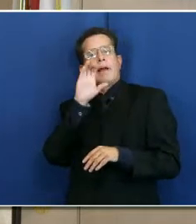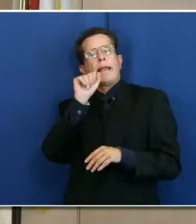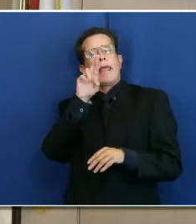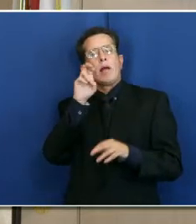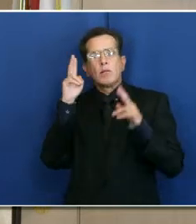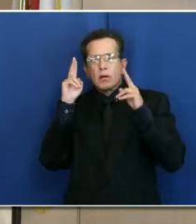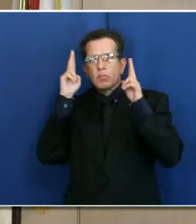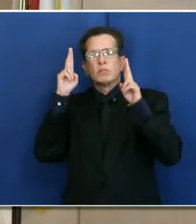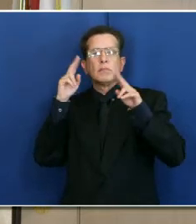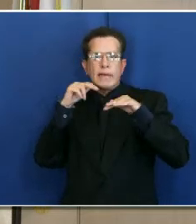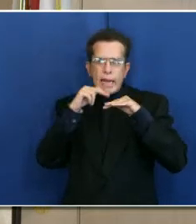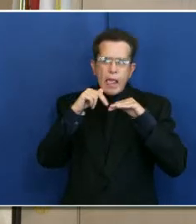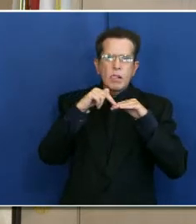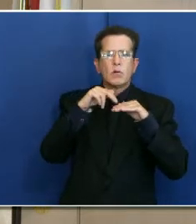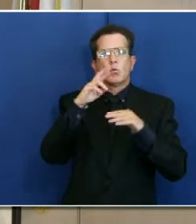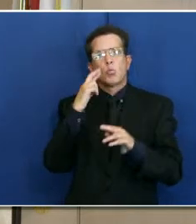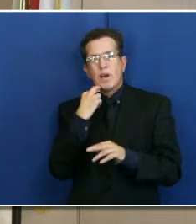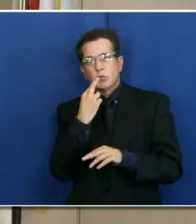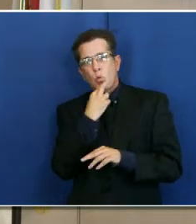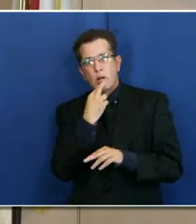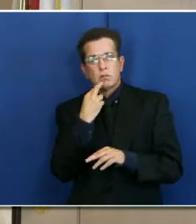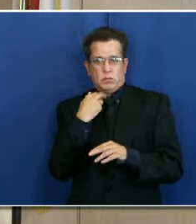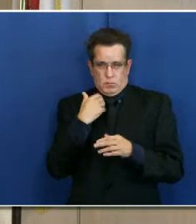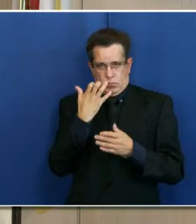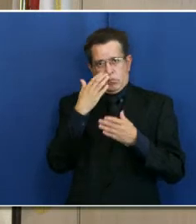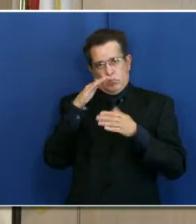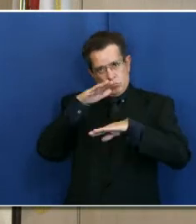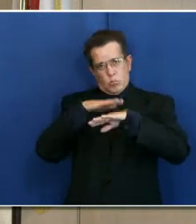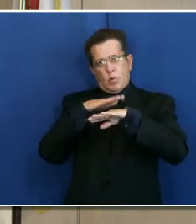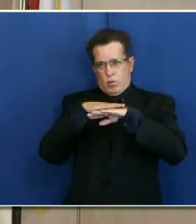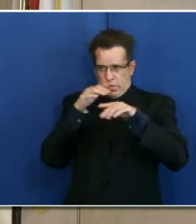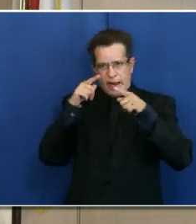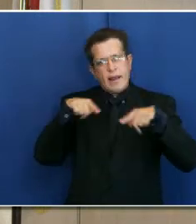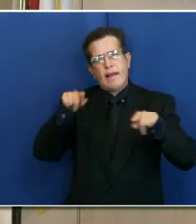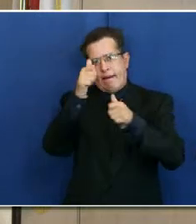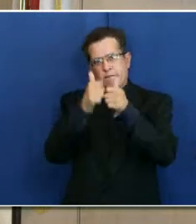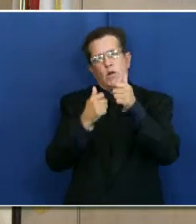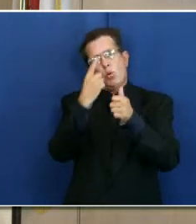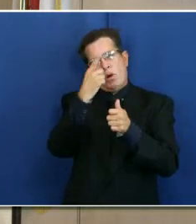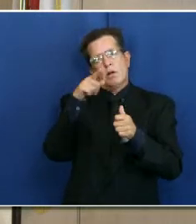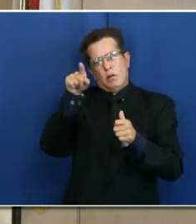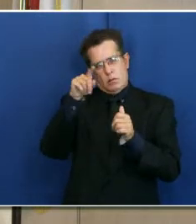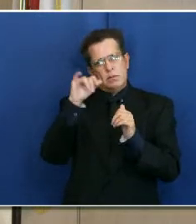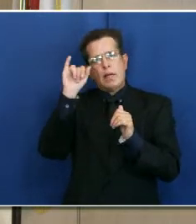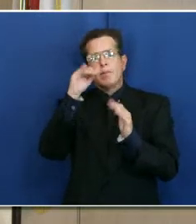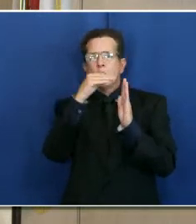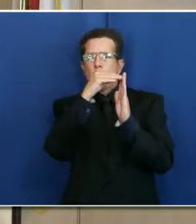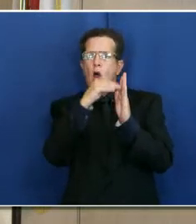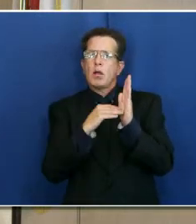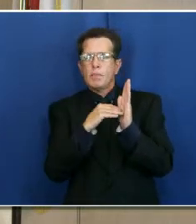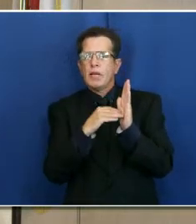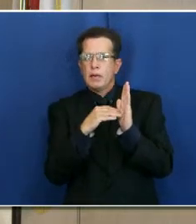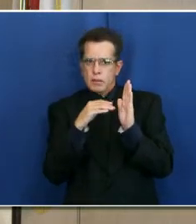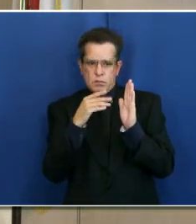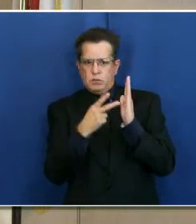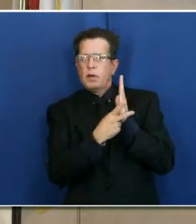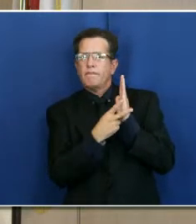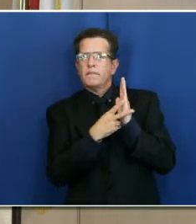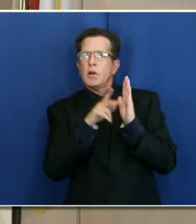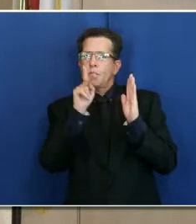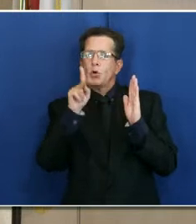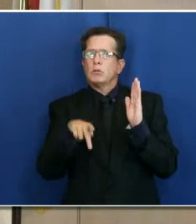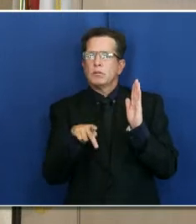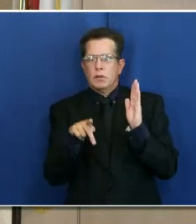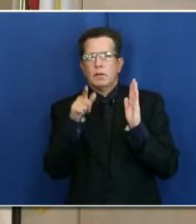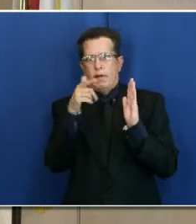businesses, restaurants, and others, to document individuals, so to have